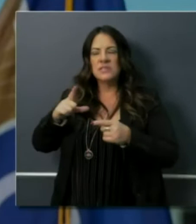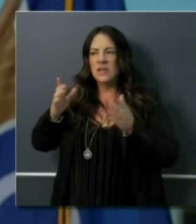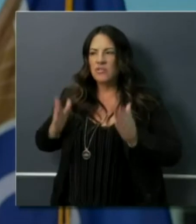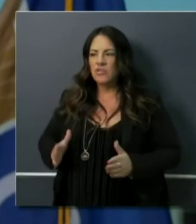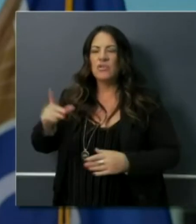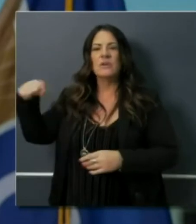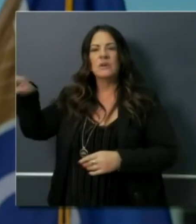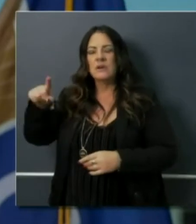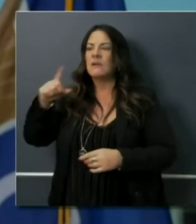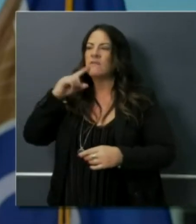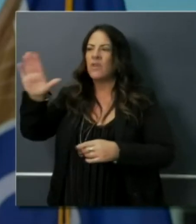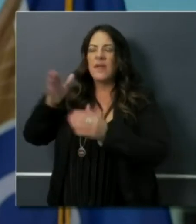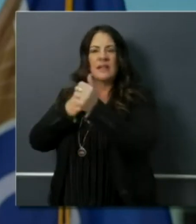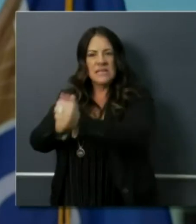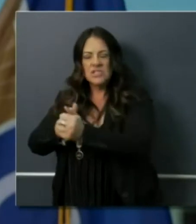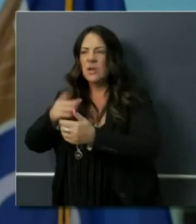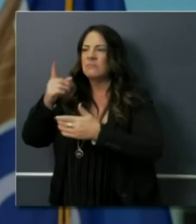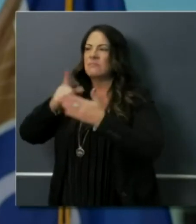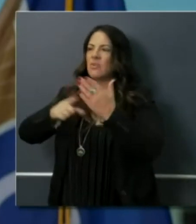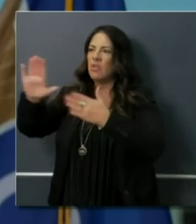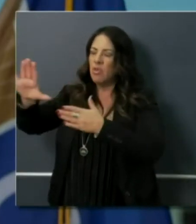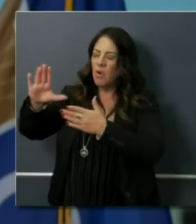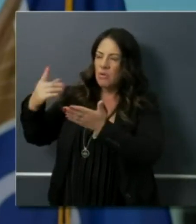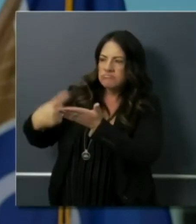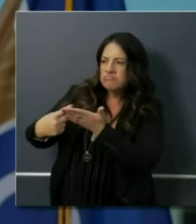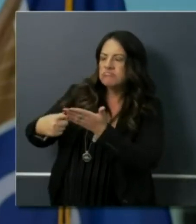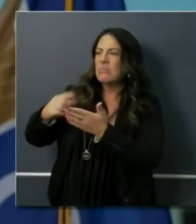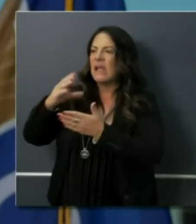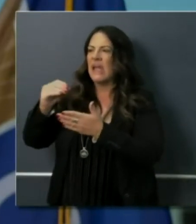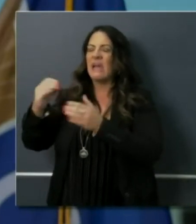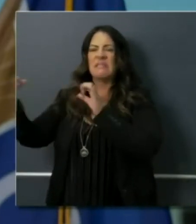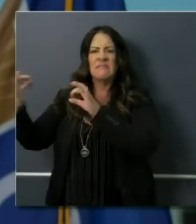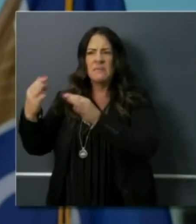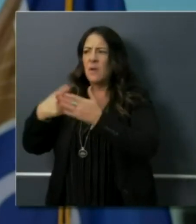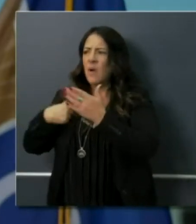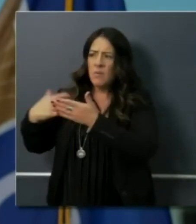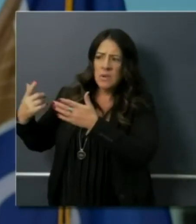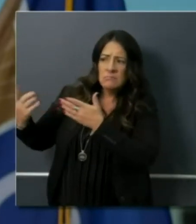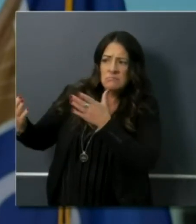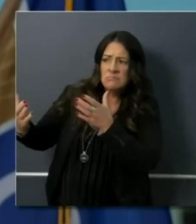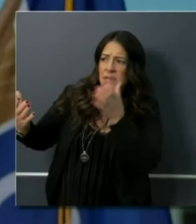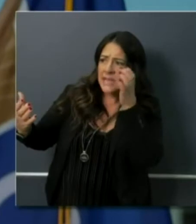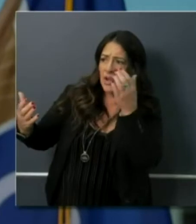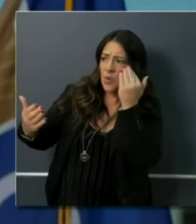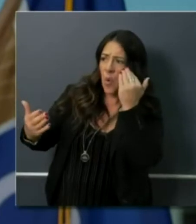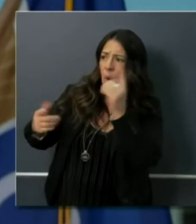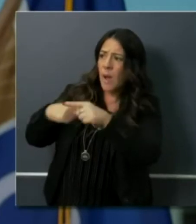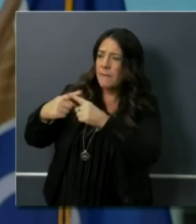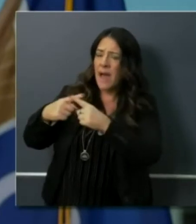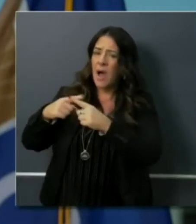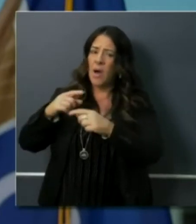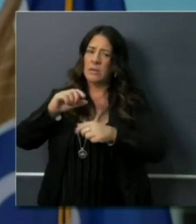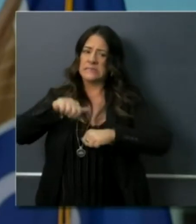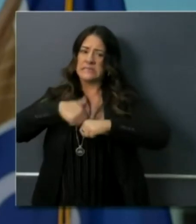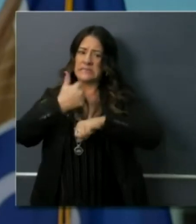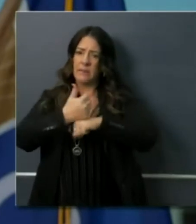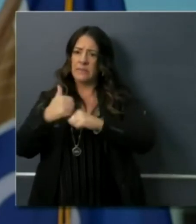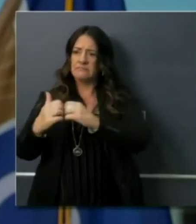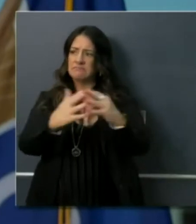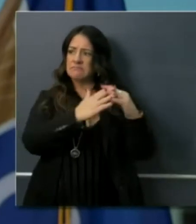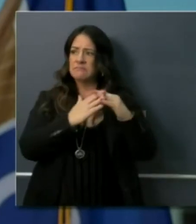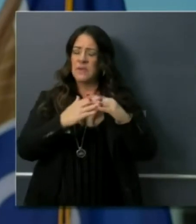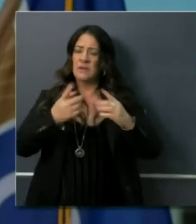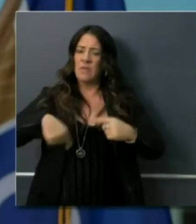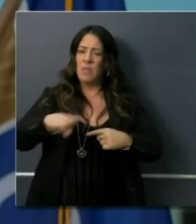and guidance and counsel, the feedback from the caucuses about the importance of these pop-up child care facilities. This $50